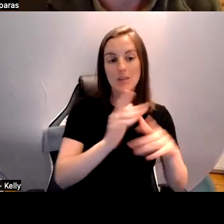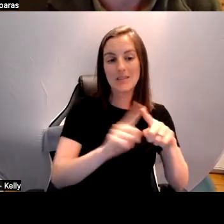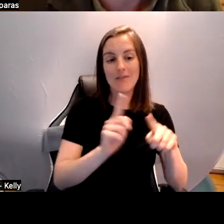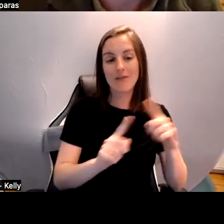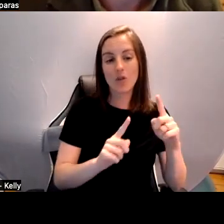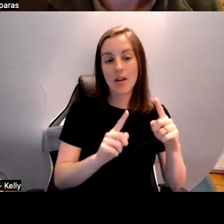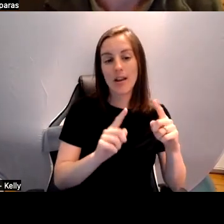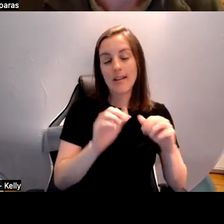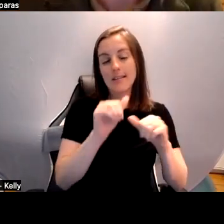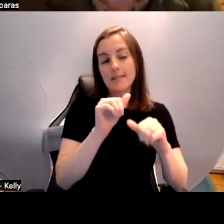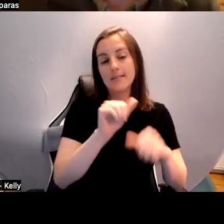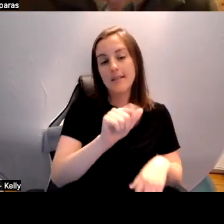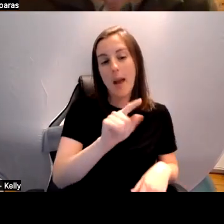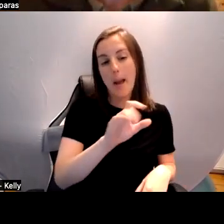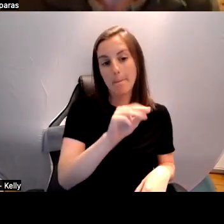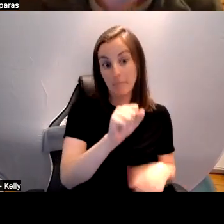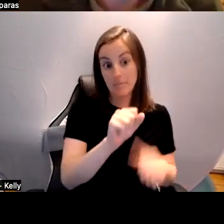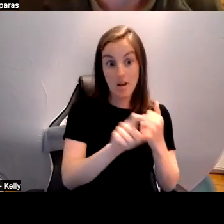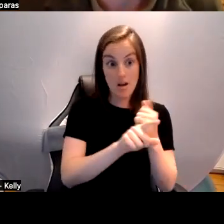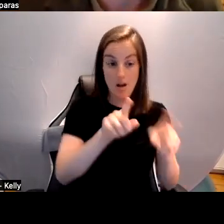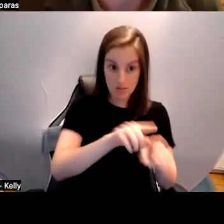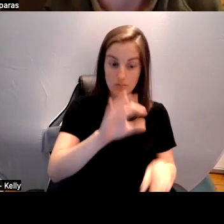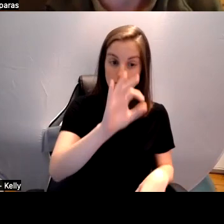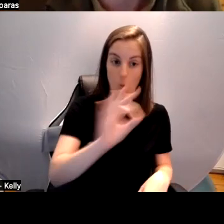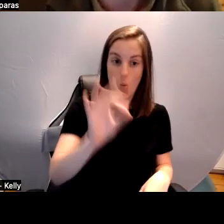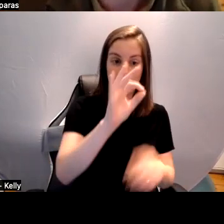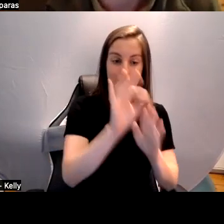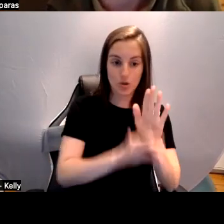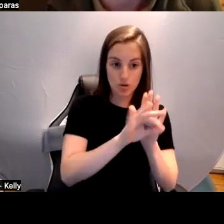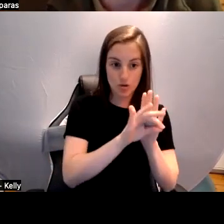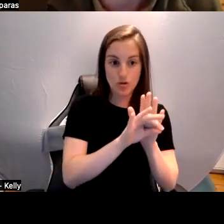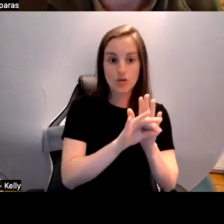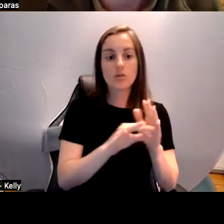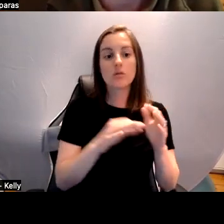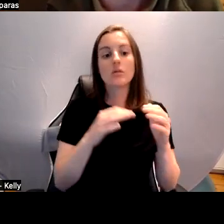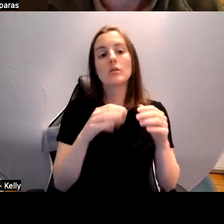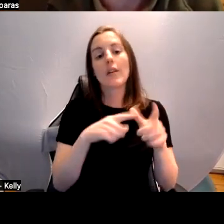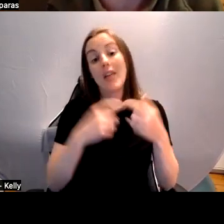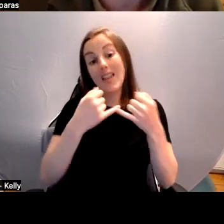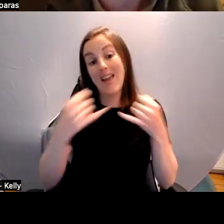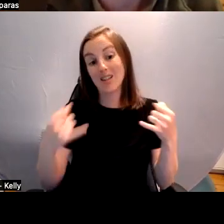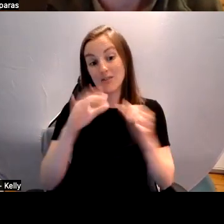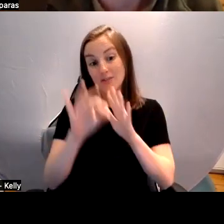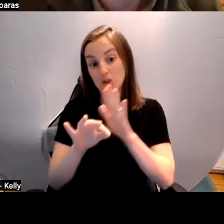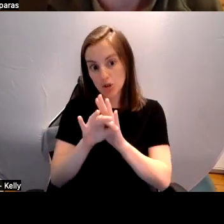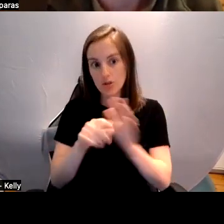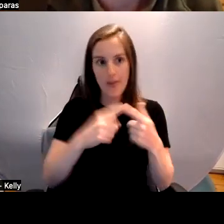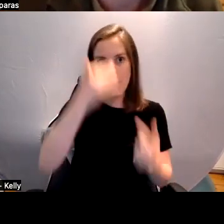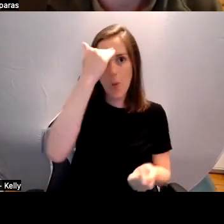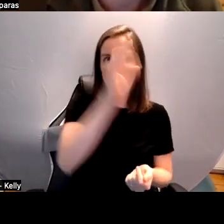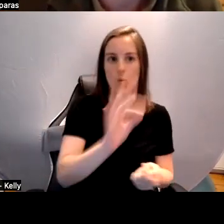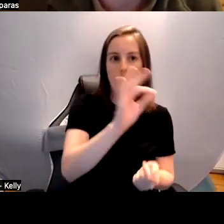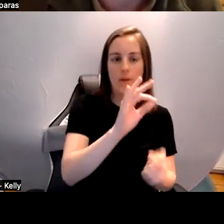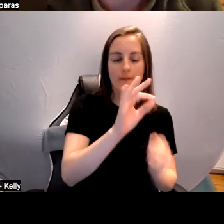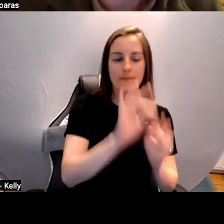node features, and then there are no as edge features, and there are no node features. So the model is having these edges